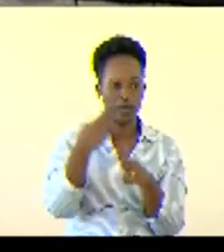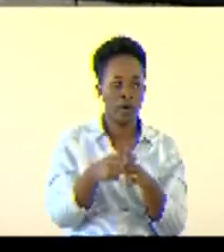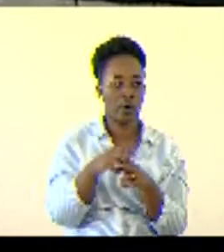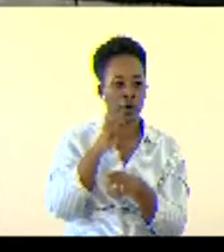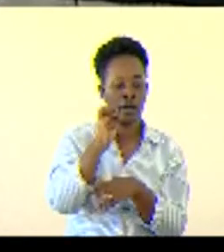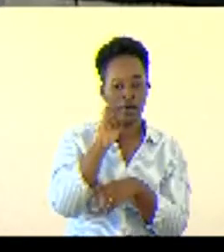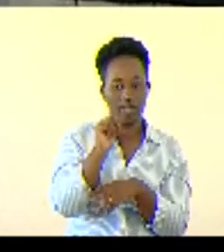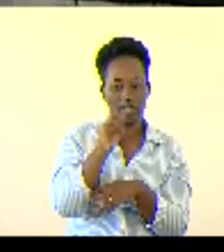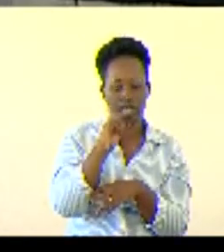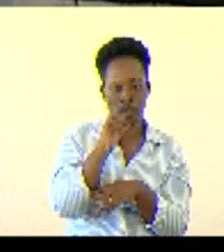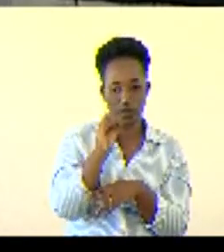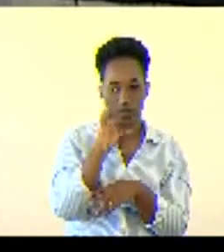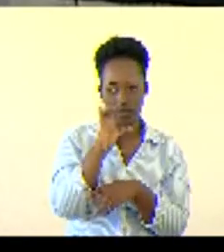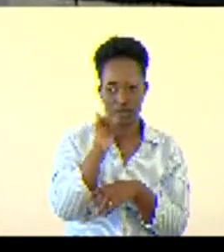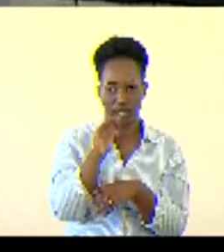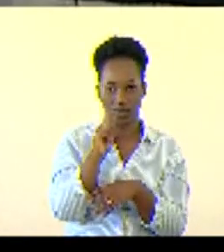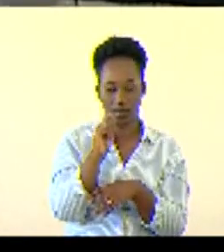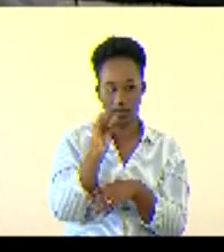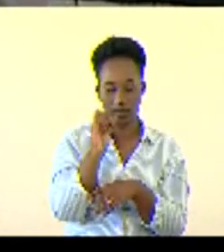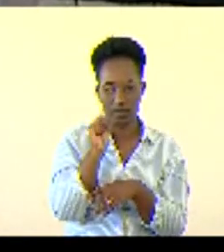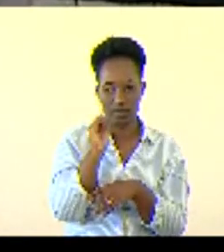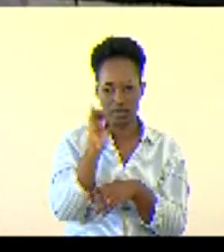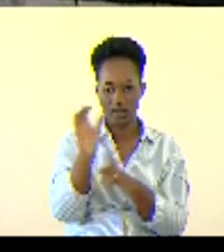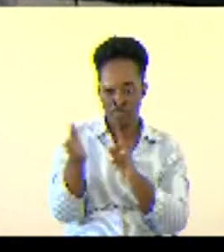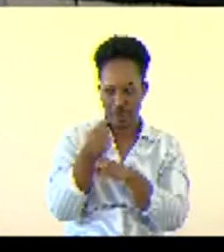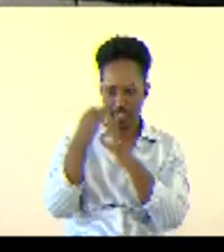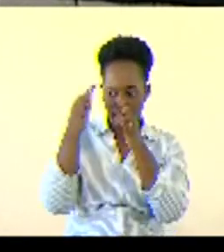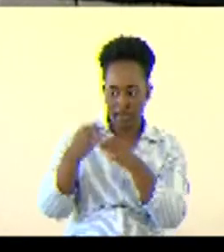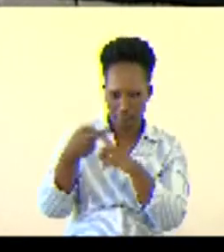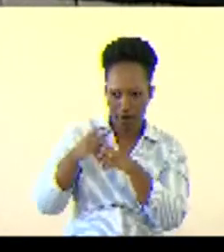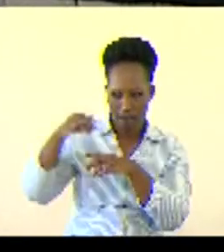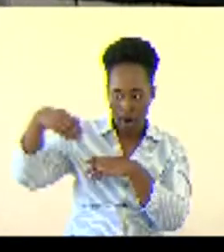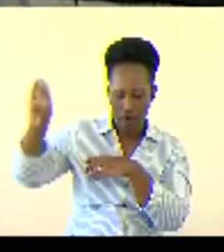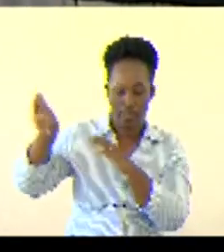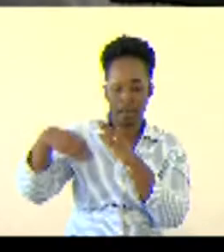endocytosis. Taking substances from outside to inside. We have